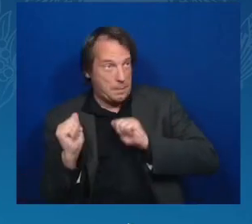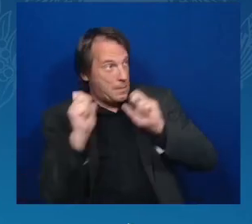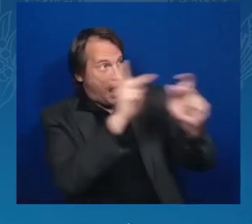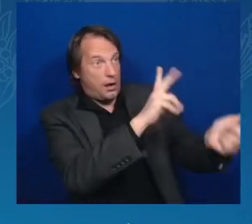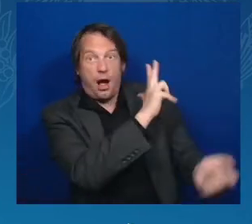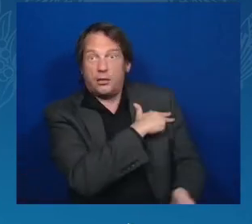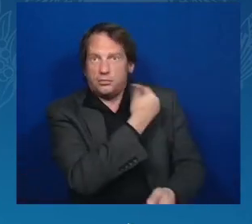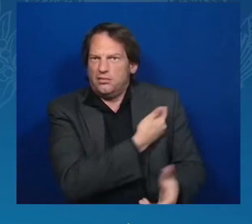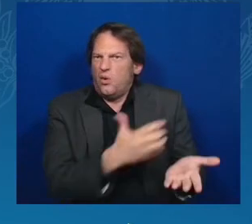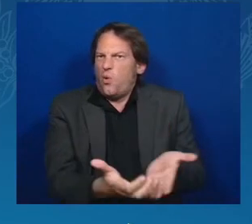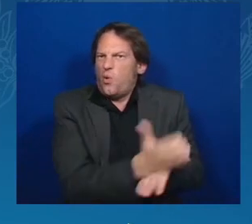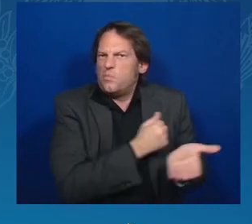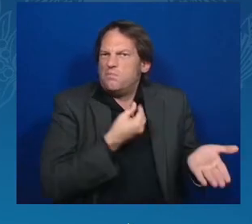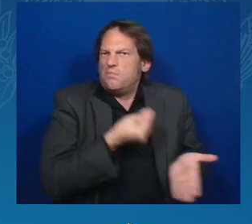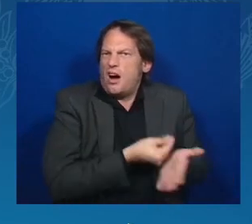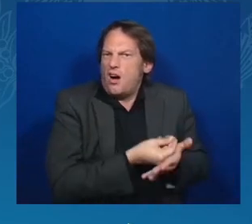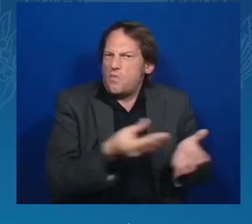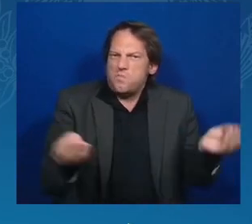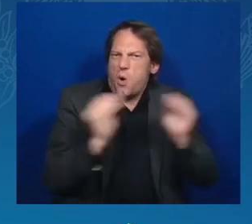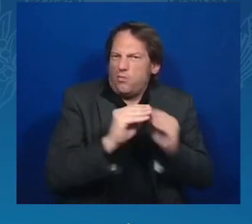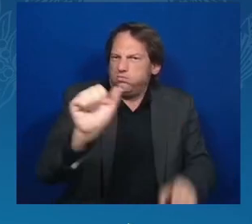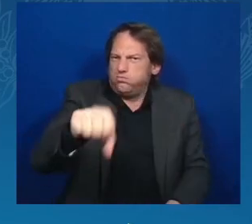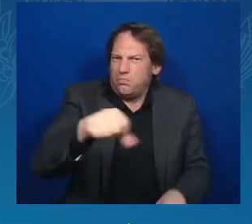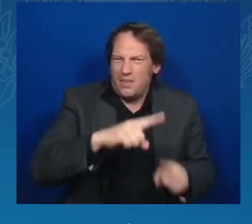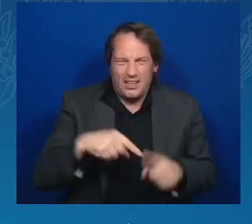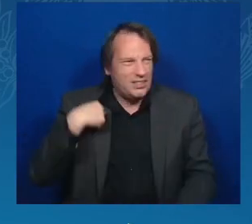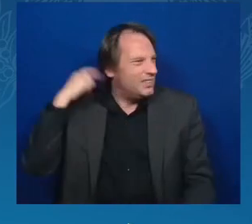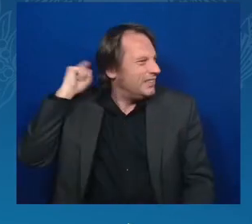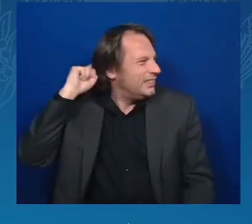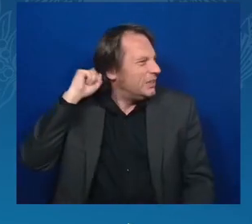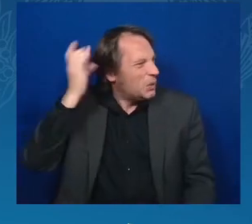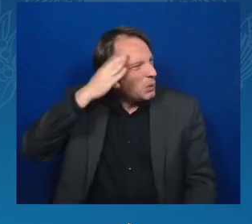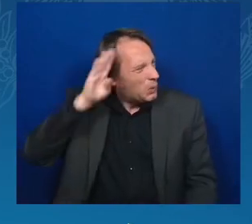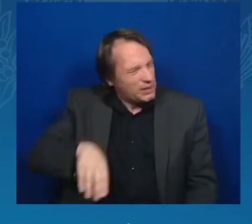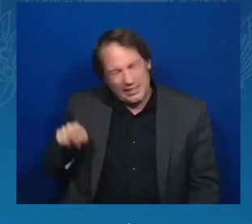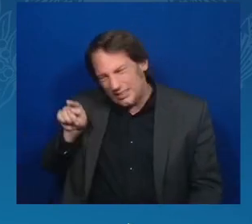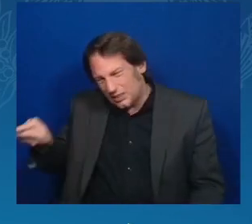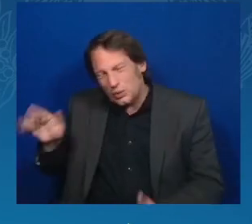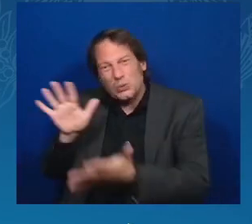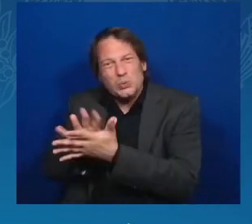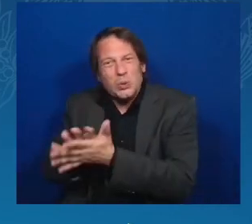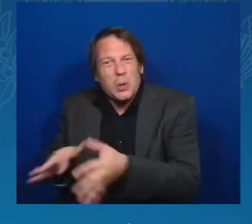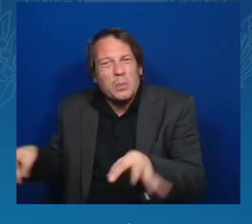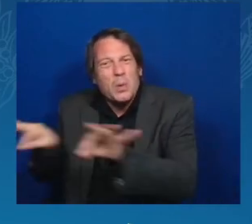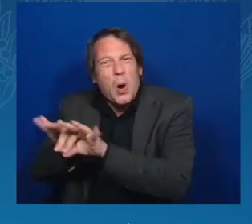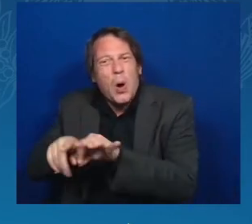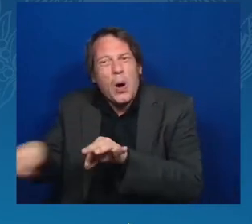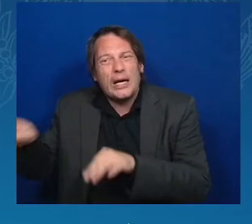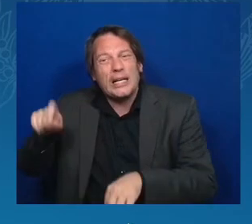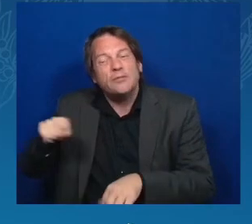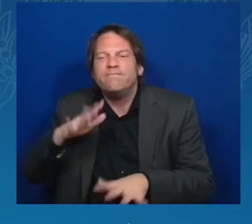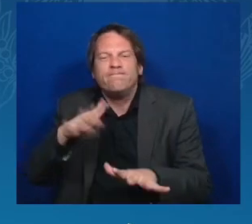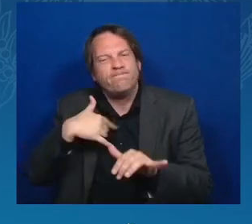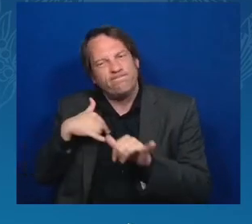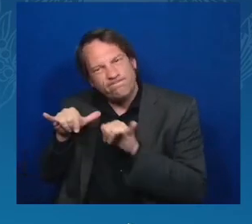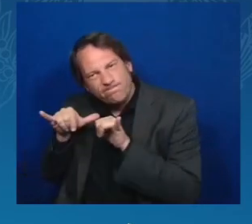agency. I picked up weekend and evening shifts when I could, and I honestly thought I'd be paying my loans forever. I was